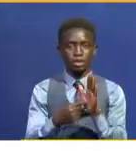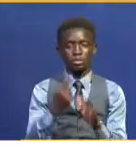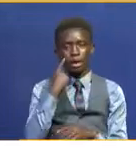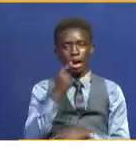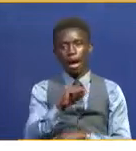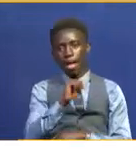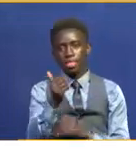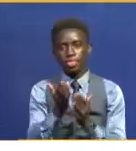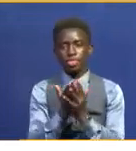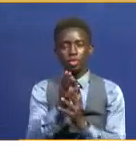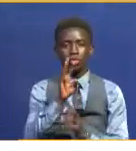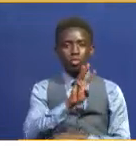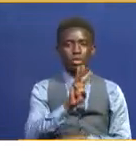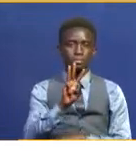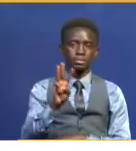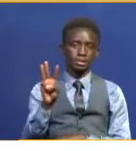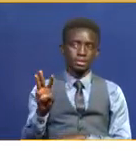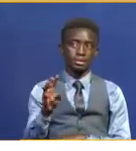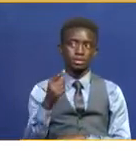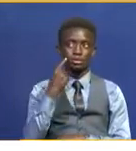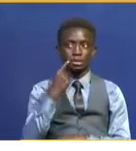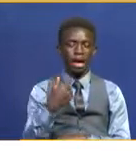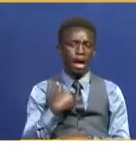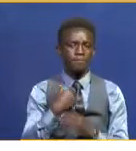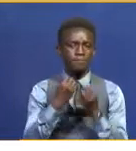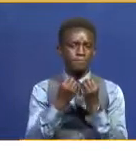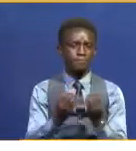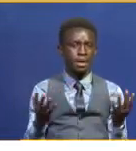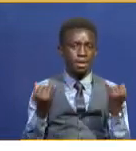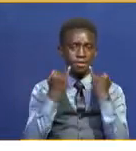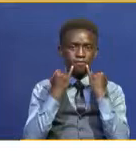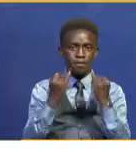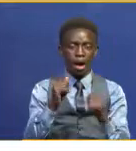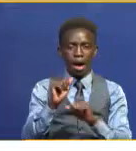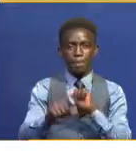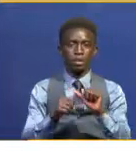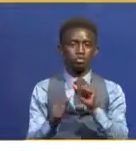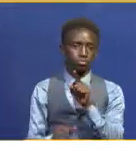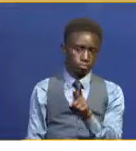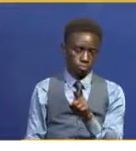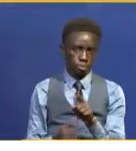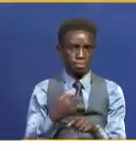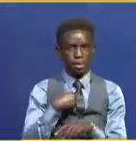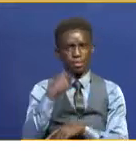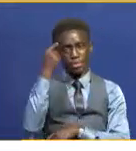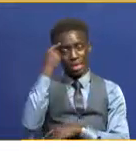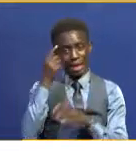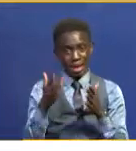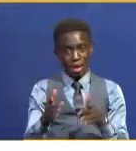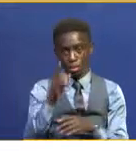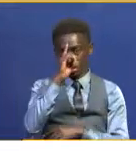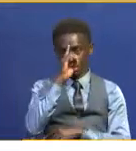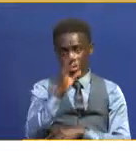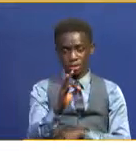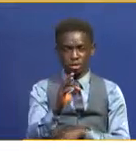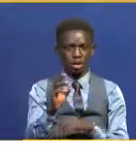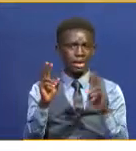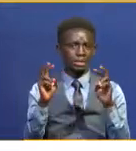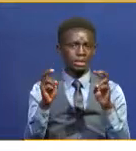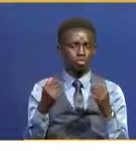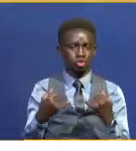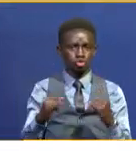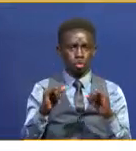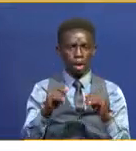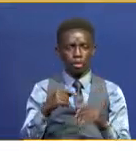websites, such as our website, there's a whole trove of information about it. Now, I think perhaps now the critical issue to move